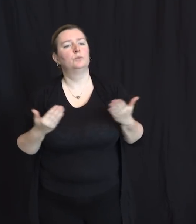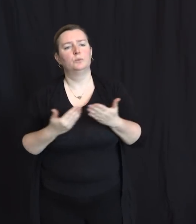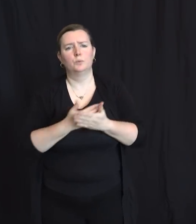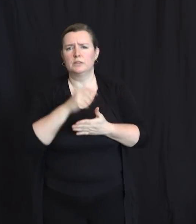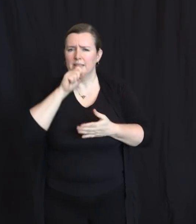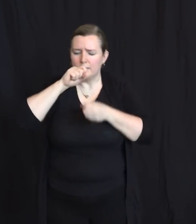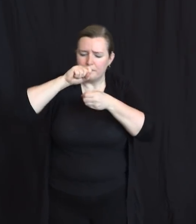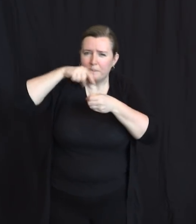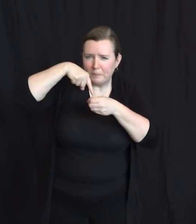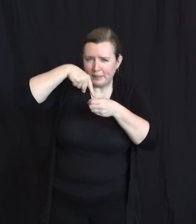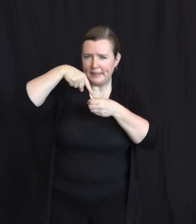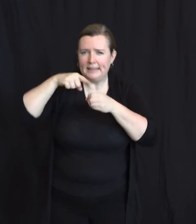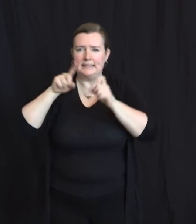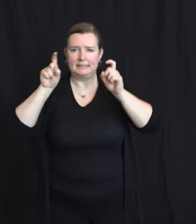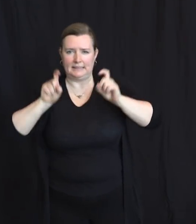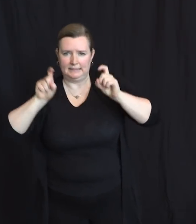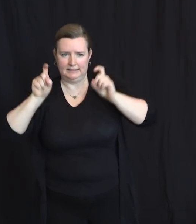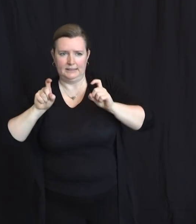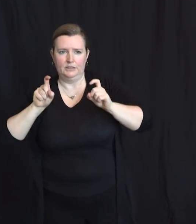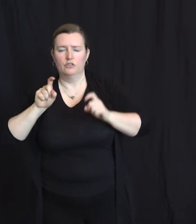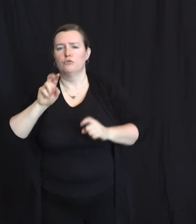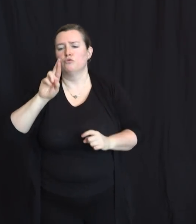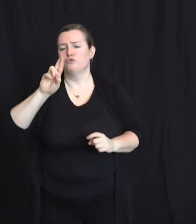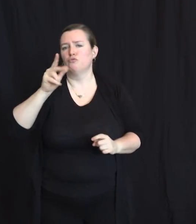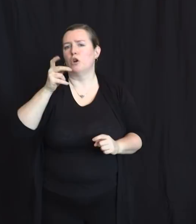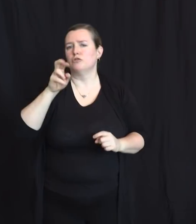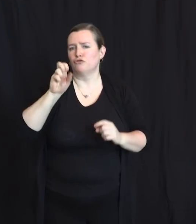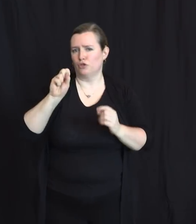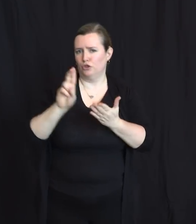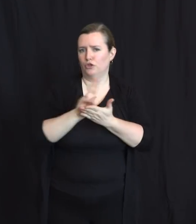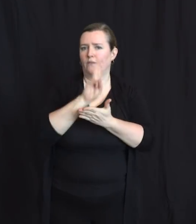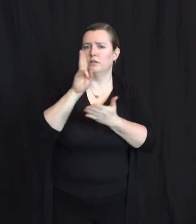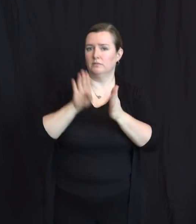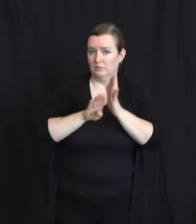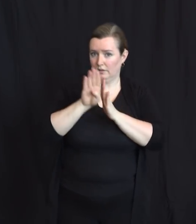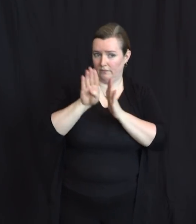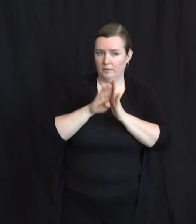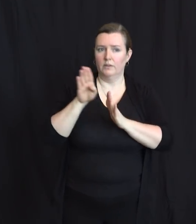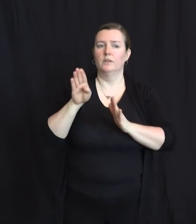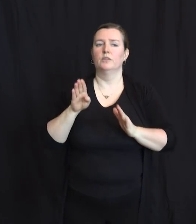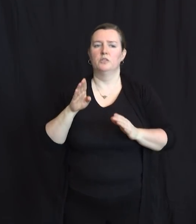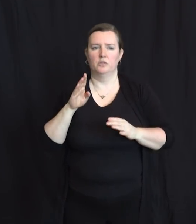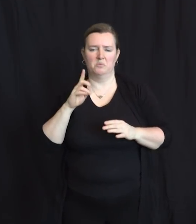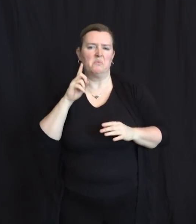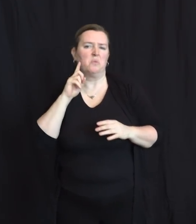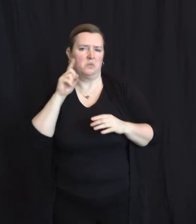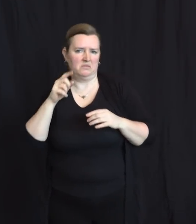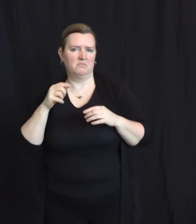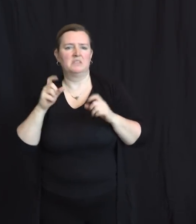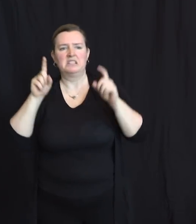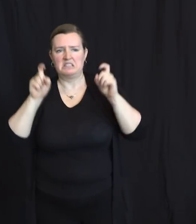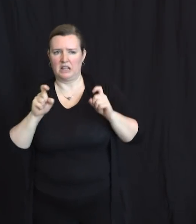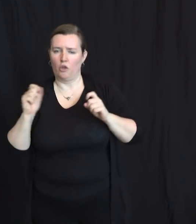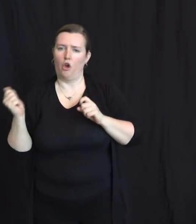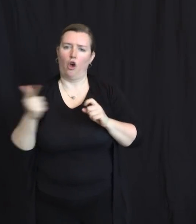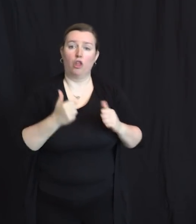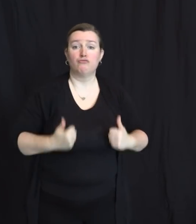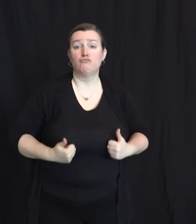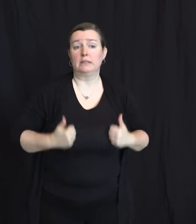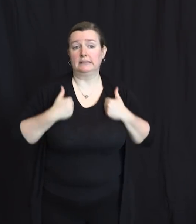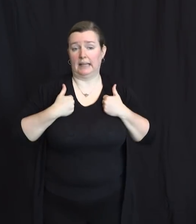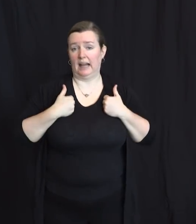Rutgers University has developed, next week we will begin testing all residents and staff at each of our 5